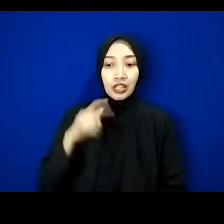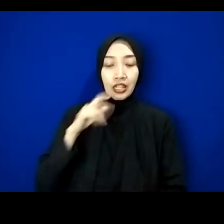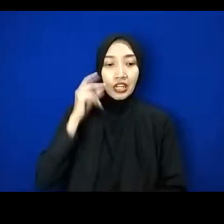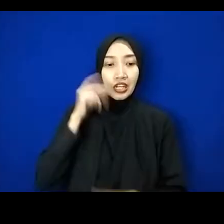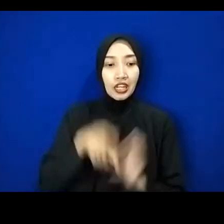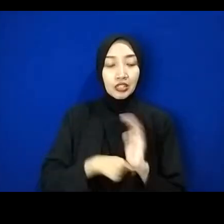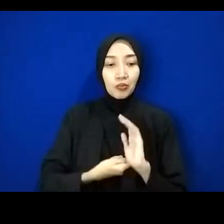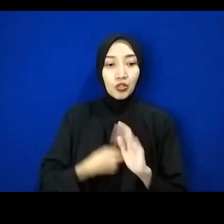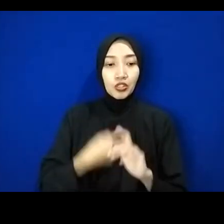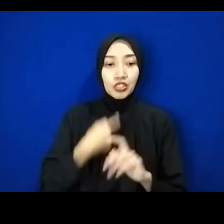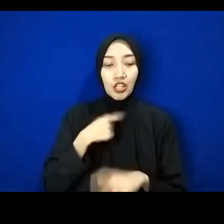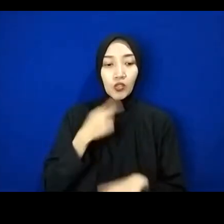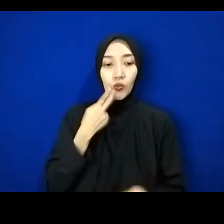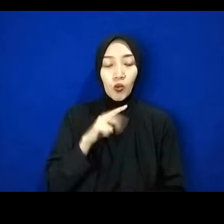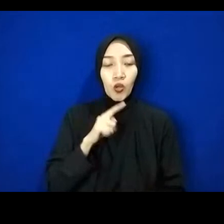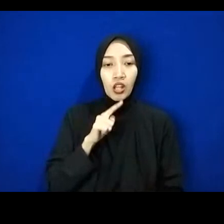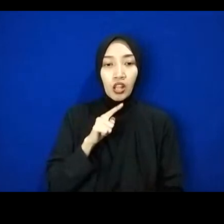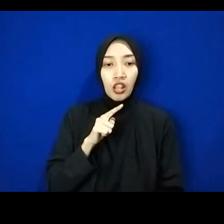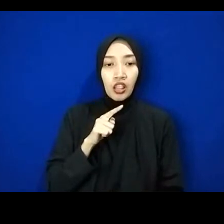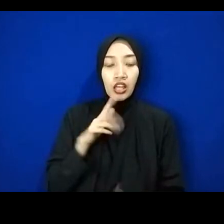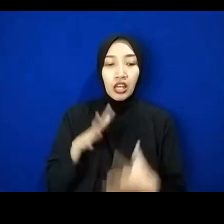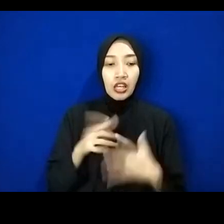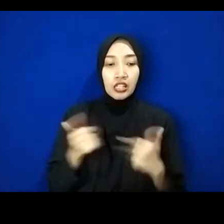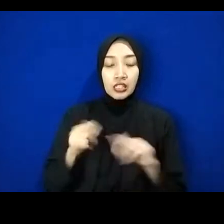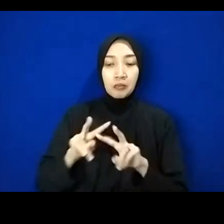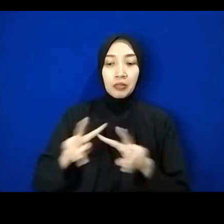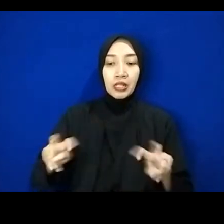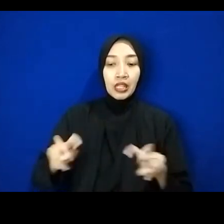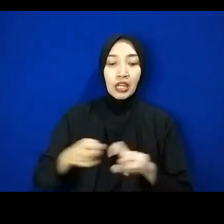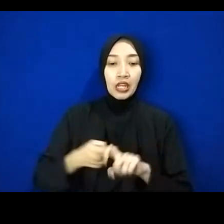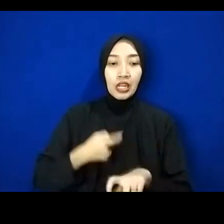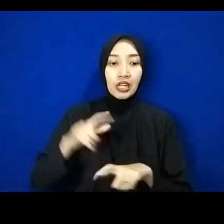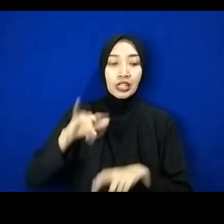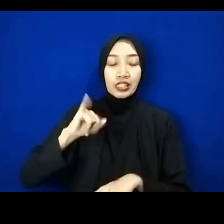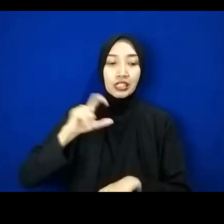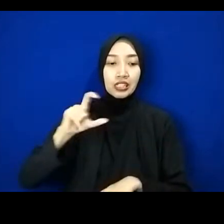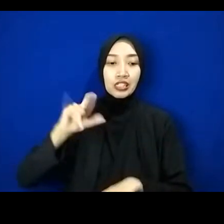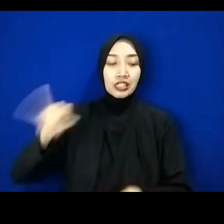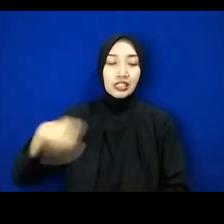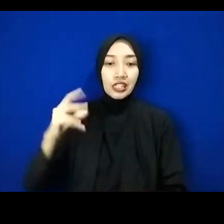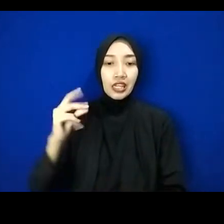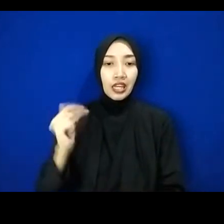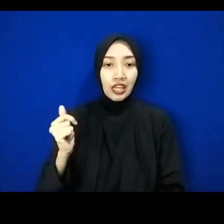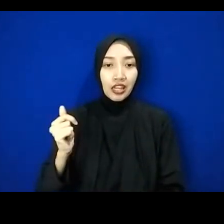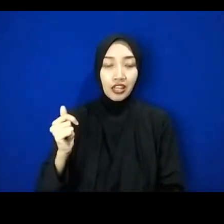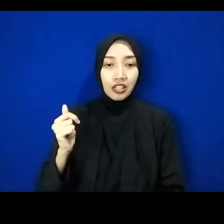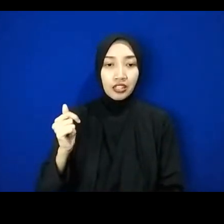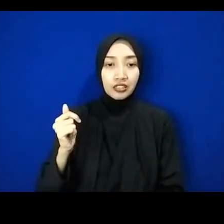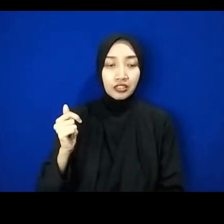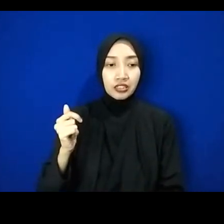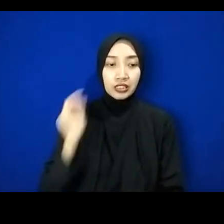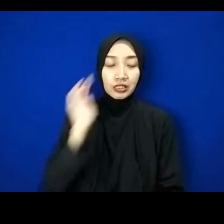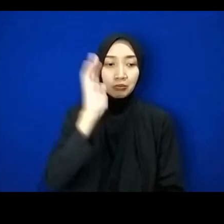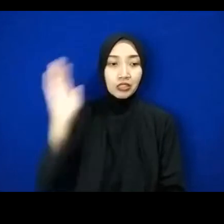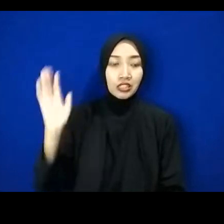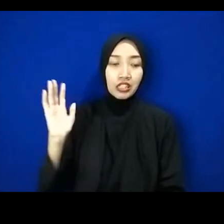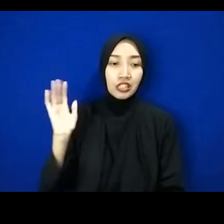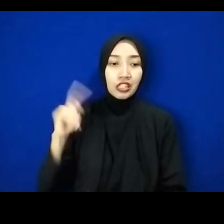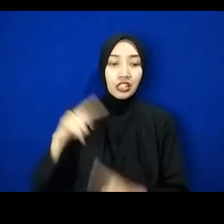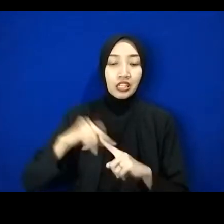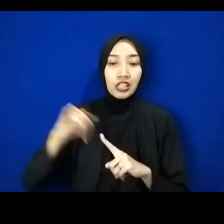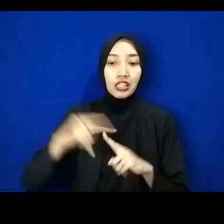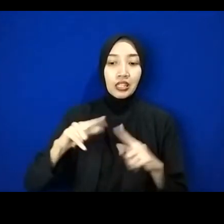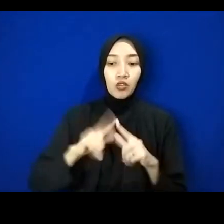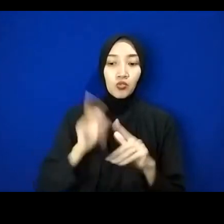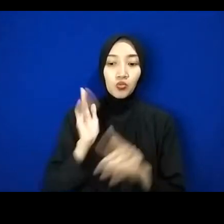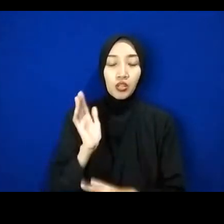research from the ICJR that already presented by Mbak Tita. I think, as I mentioned before, it is already very good